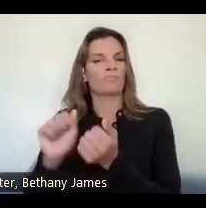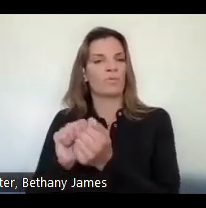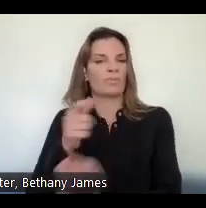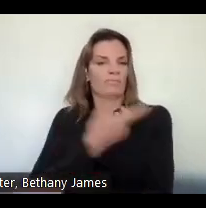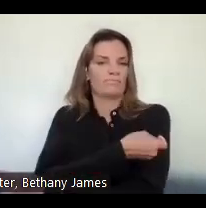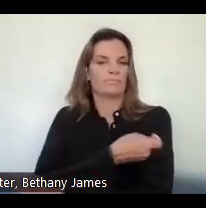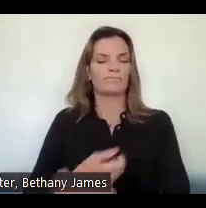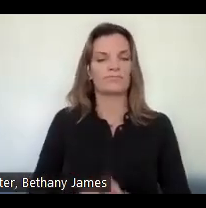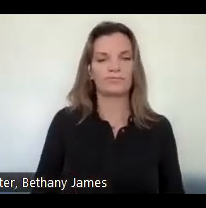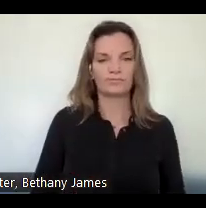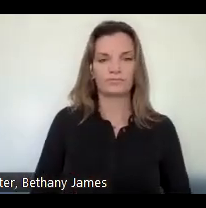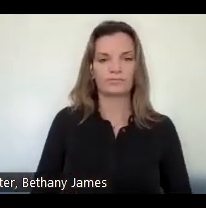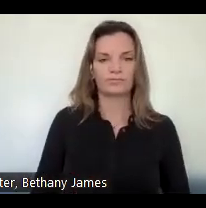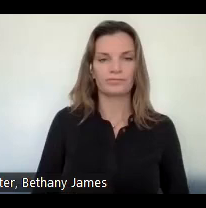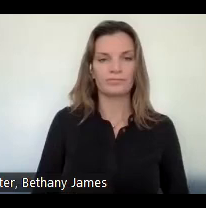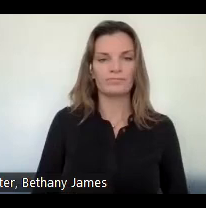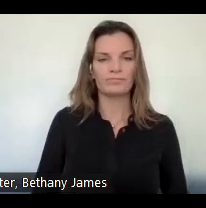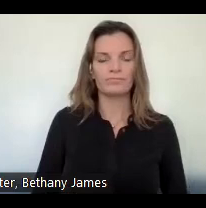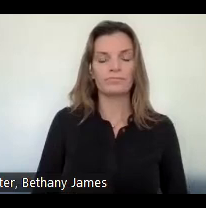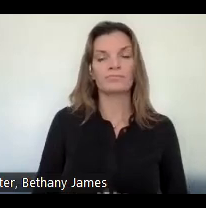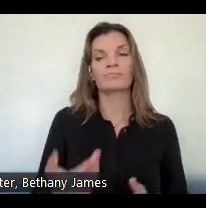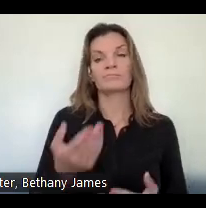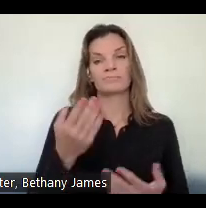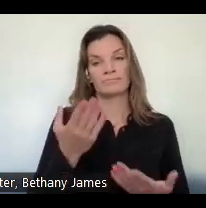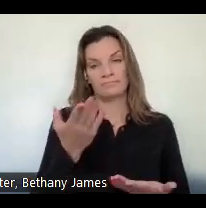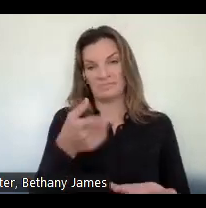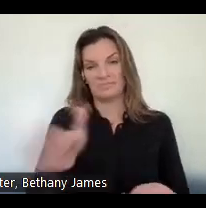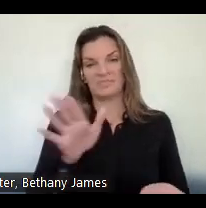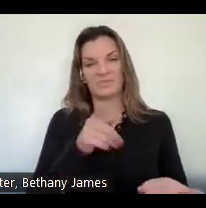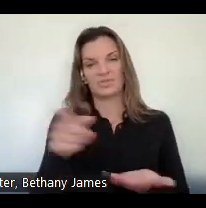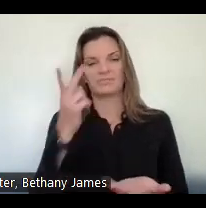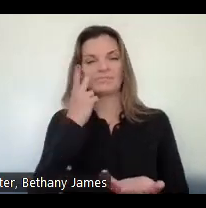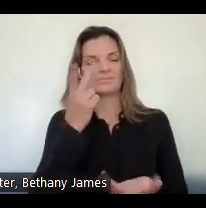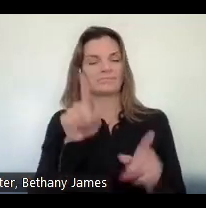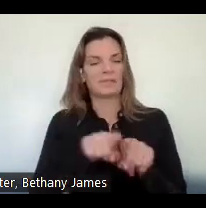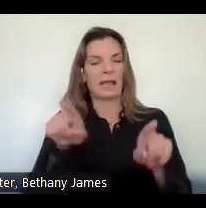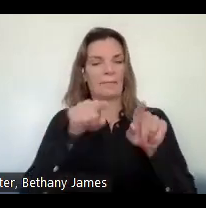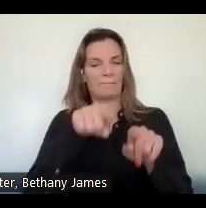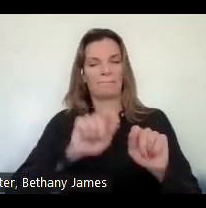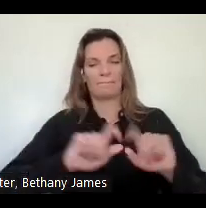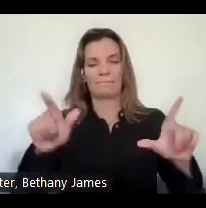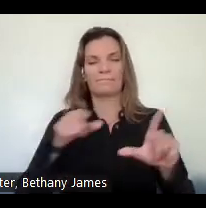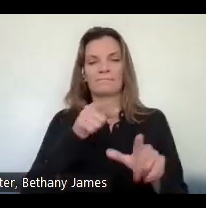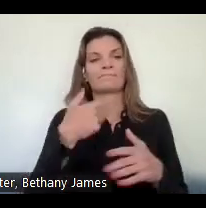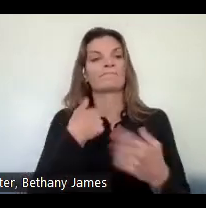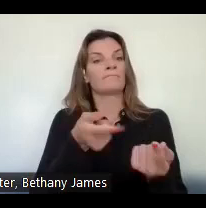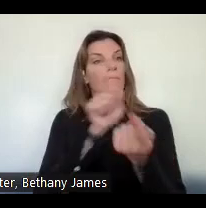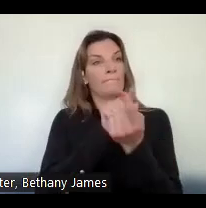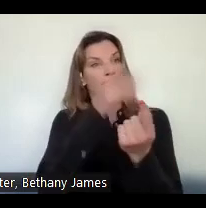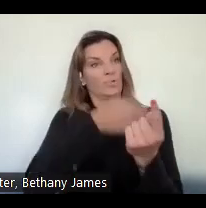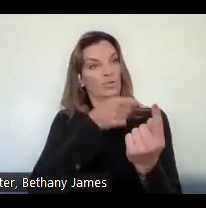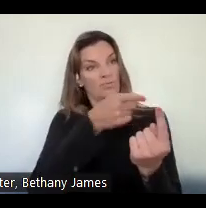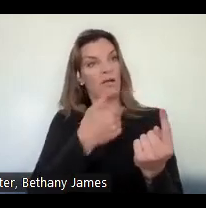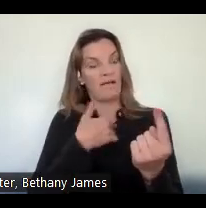I'm sure you've all heard the phrase, if you've met one individual with autism, you've met one individual with